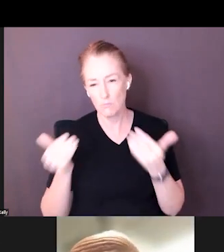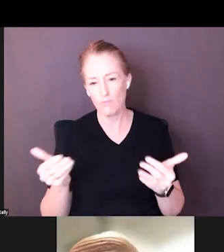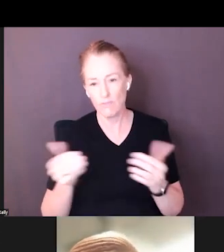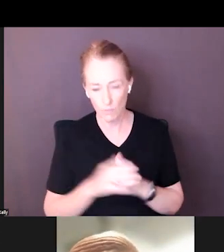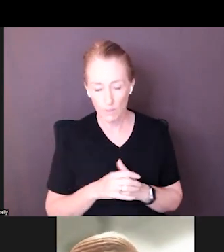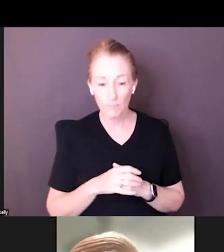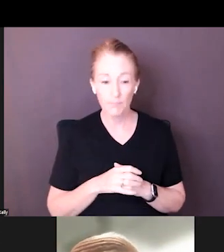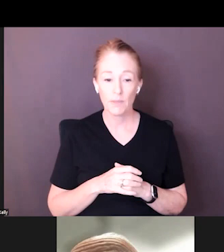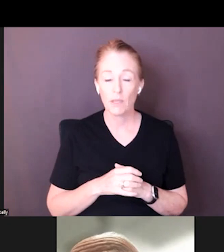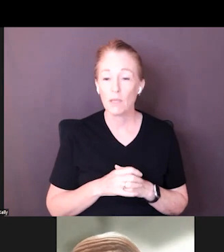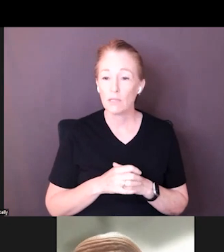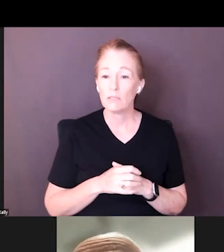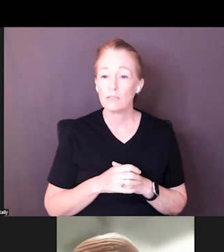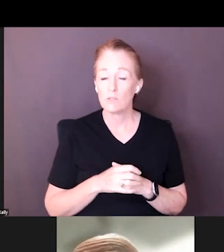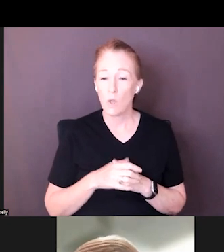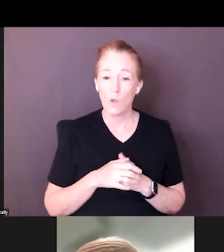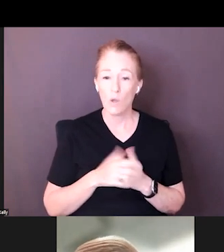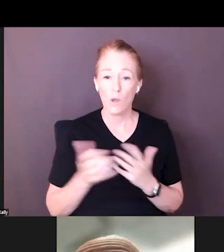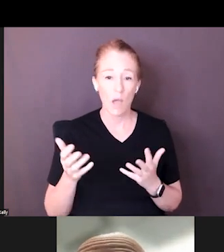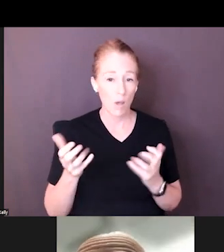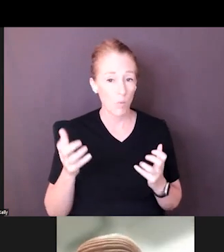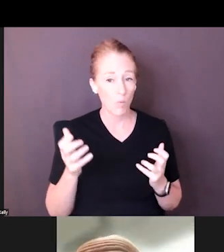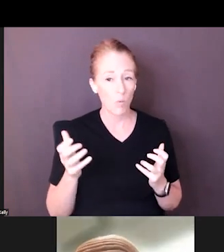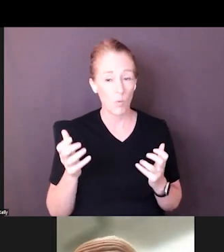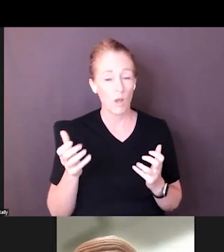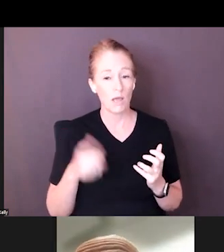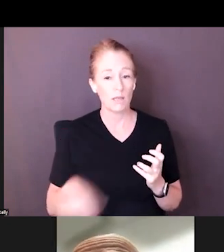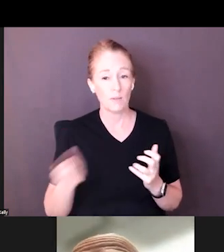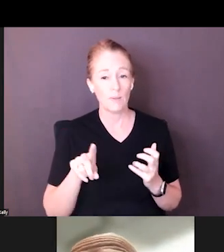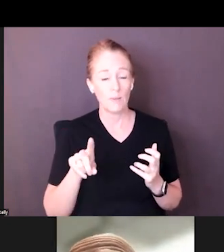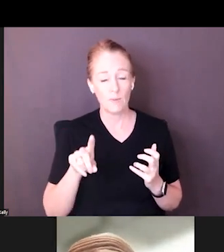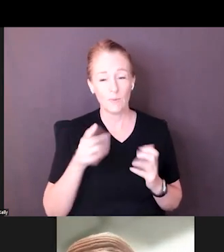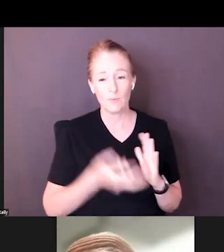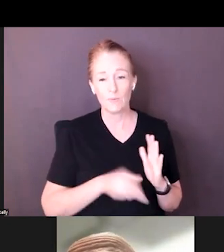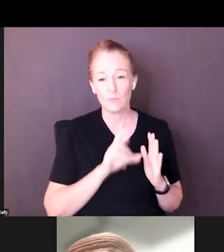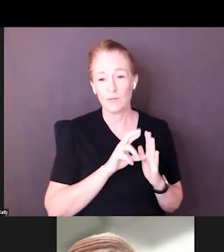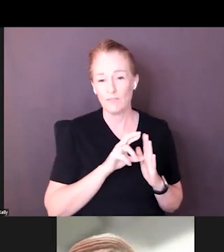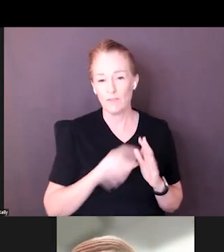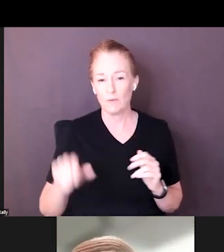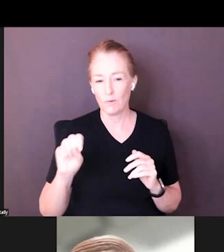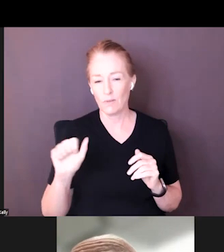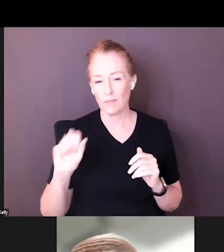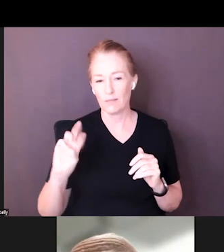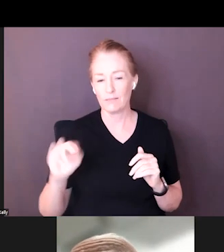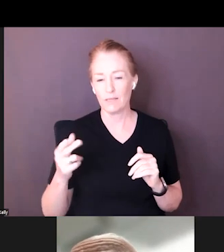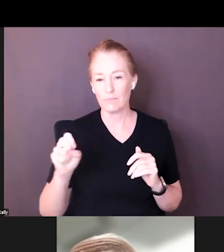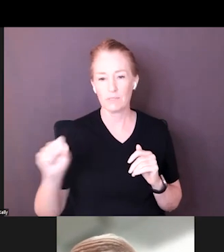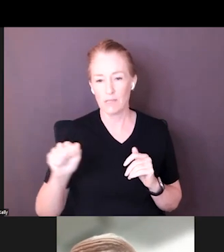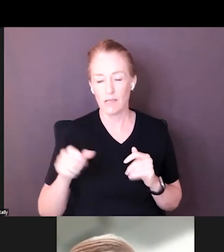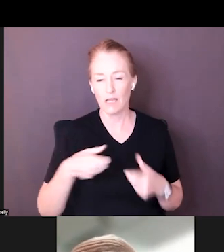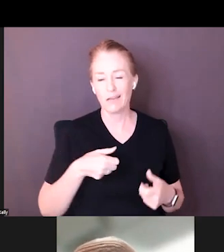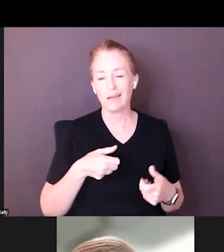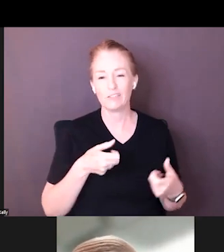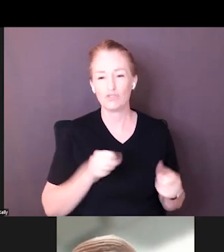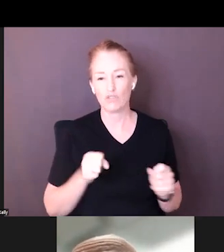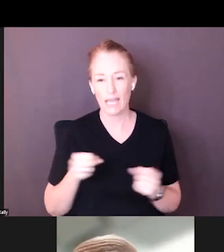would call everyone's attention to review the SAMHSA strategy as a whole, but